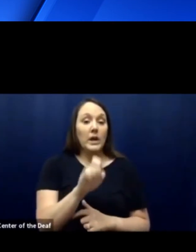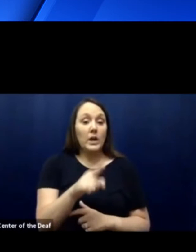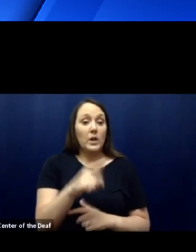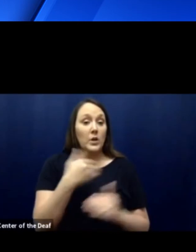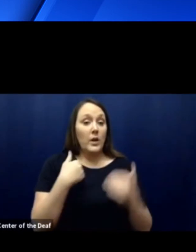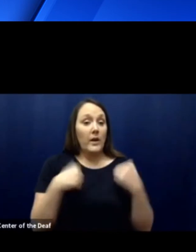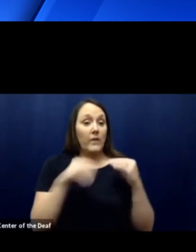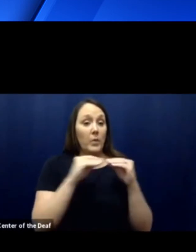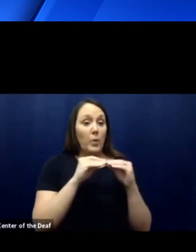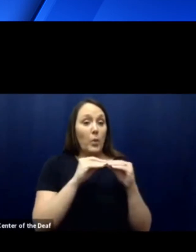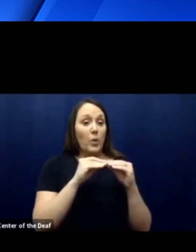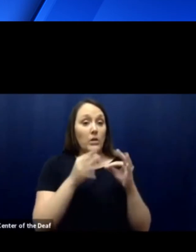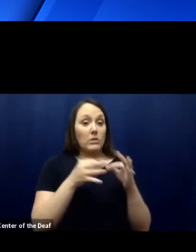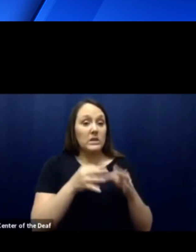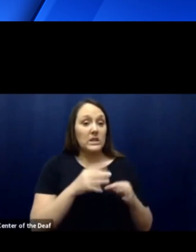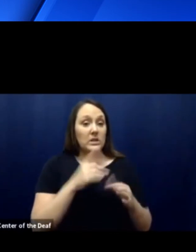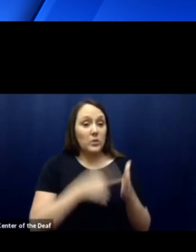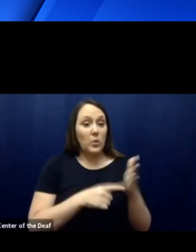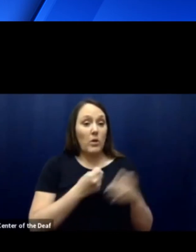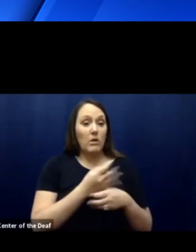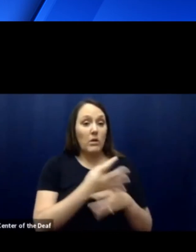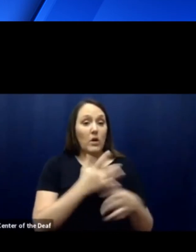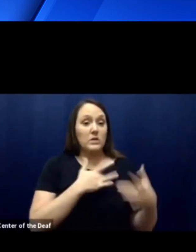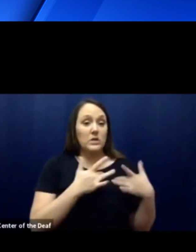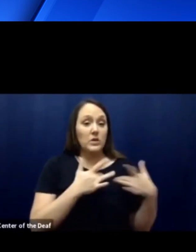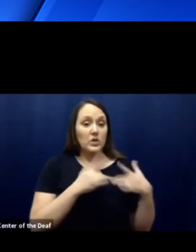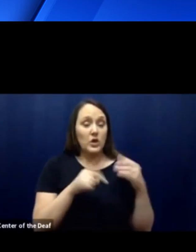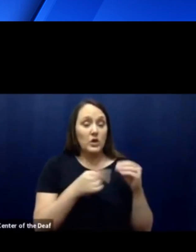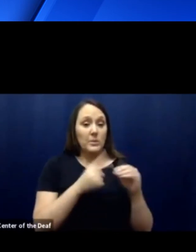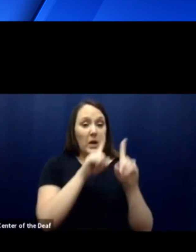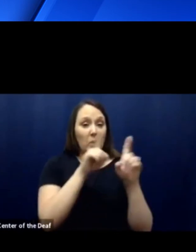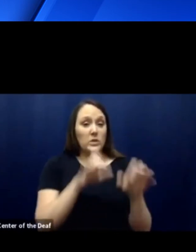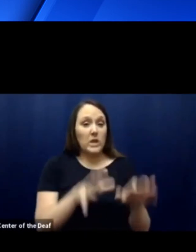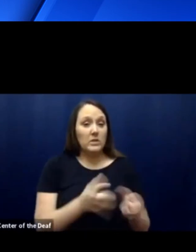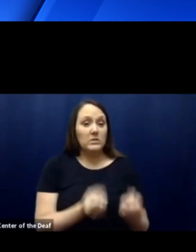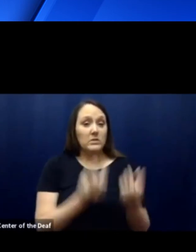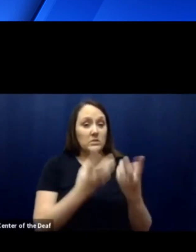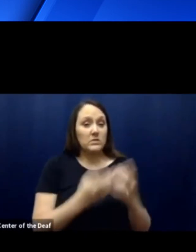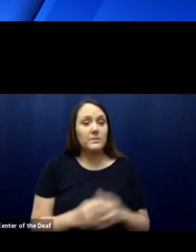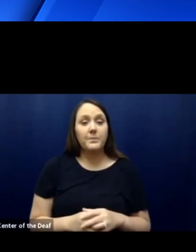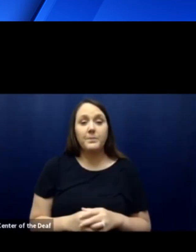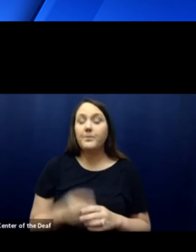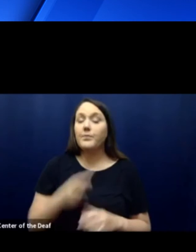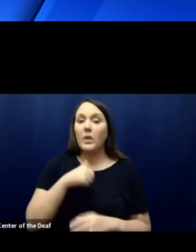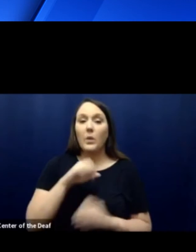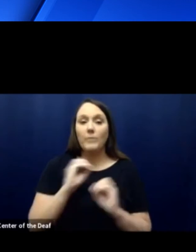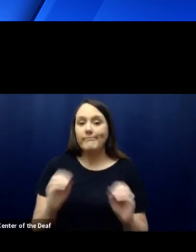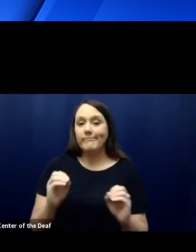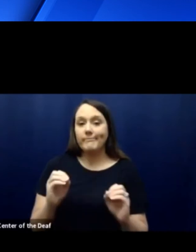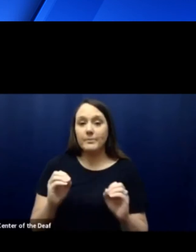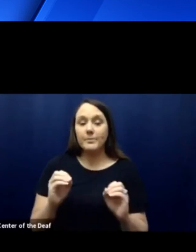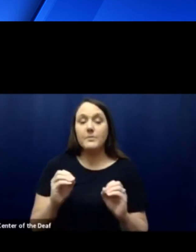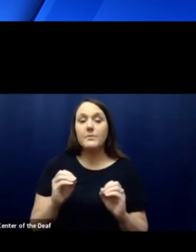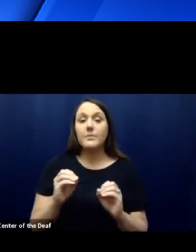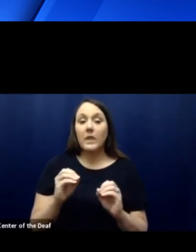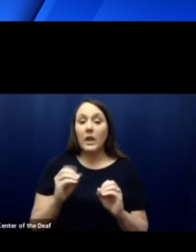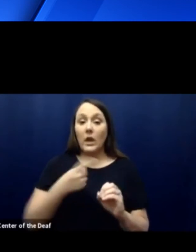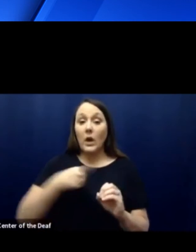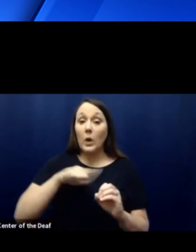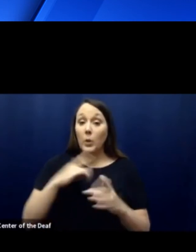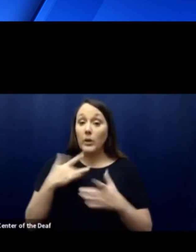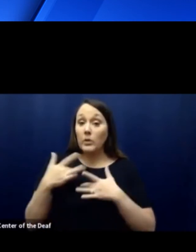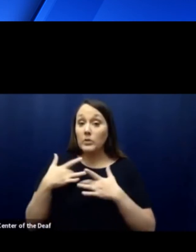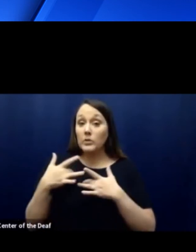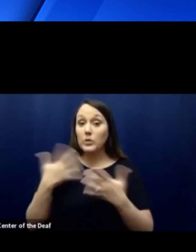further detail on what was causing concerns when it came to test volume? We don't. So what we're